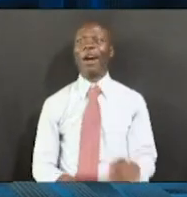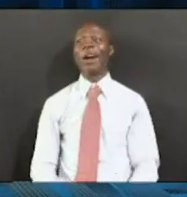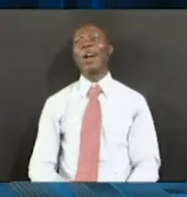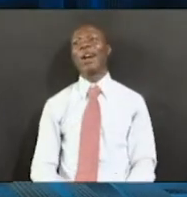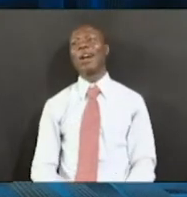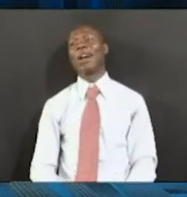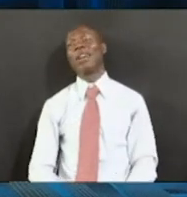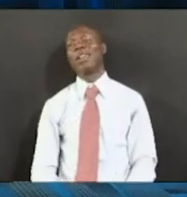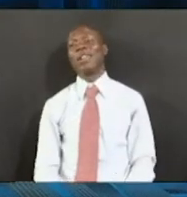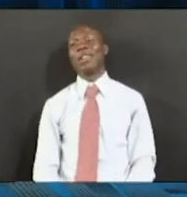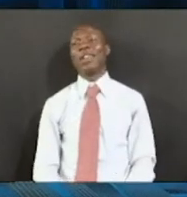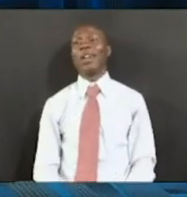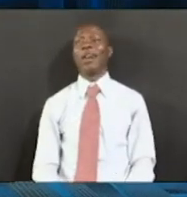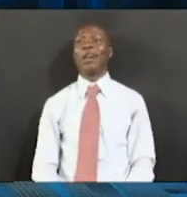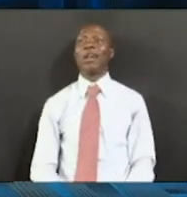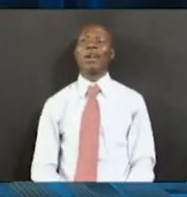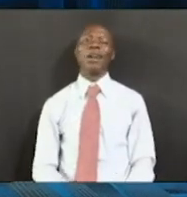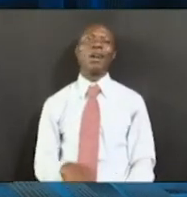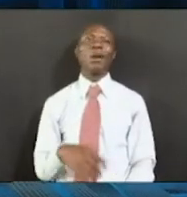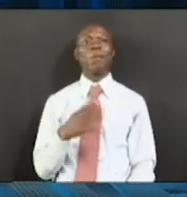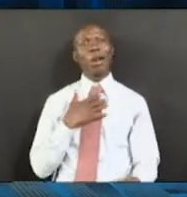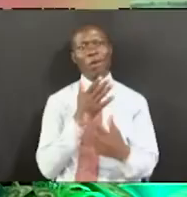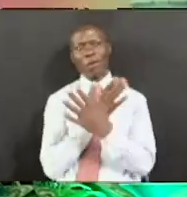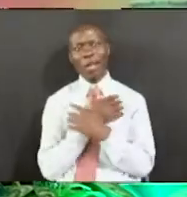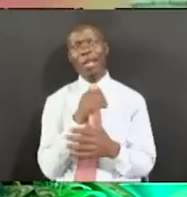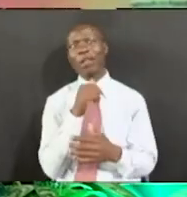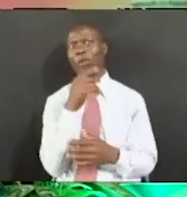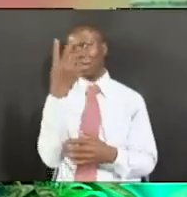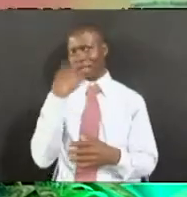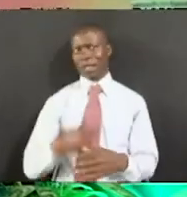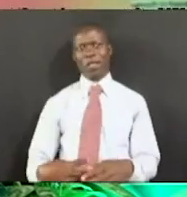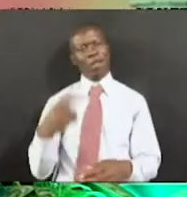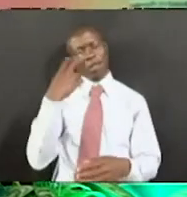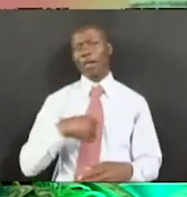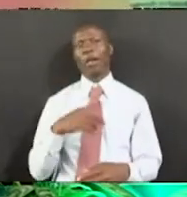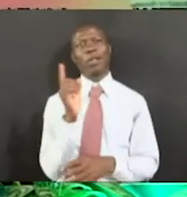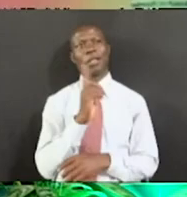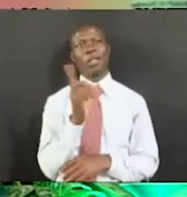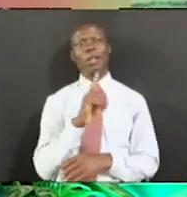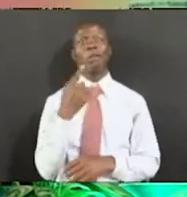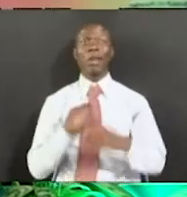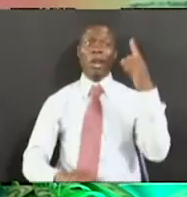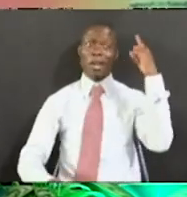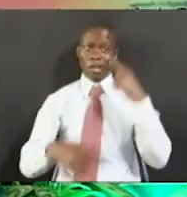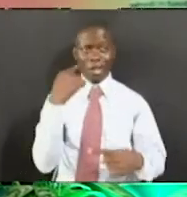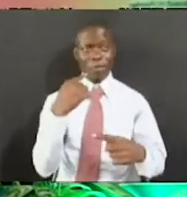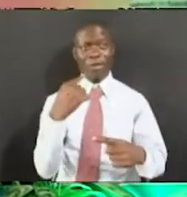home. My friend, don't see me the way you are seeing me. I am a champion in the making.